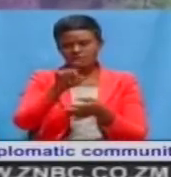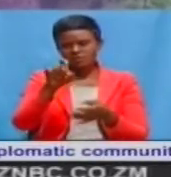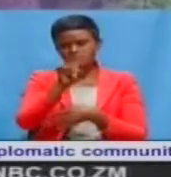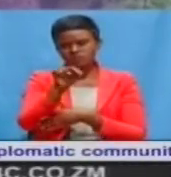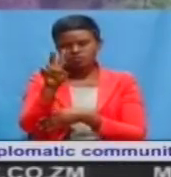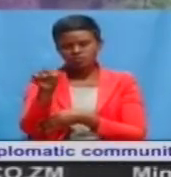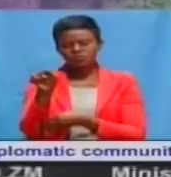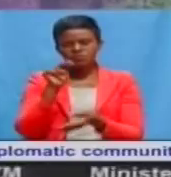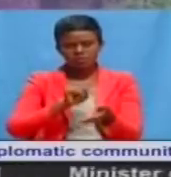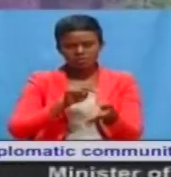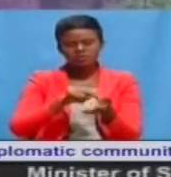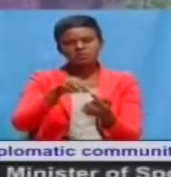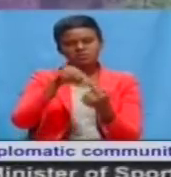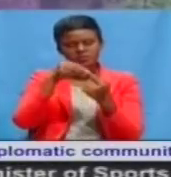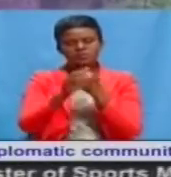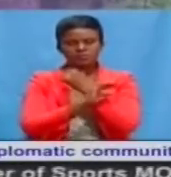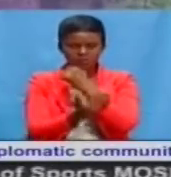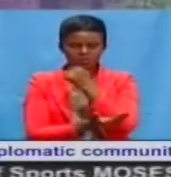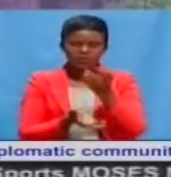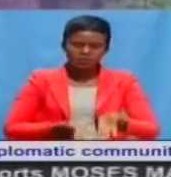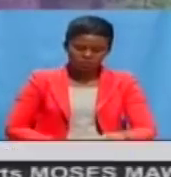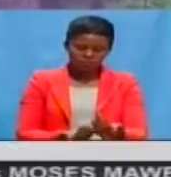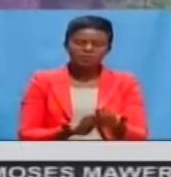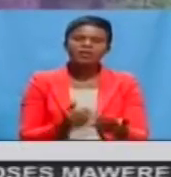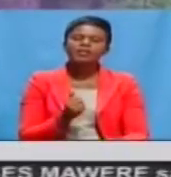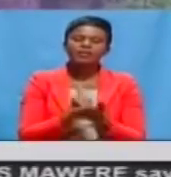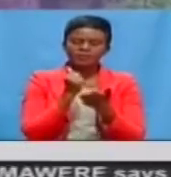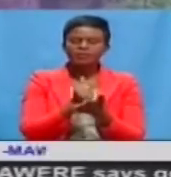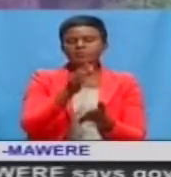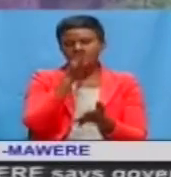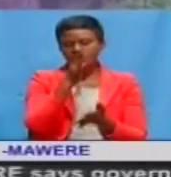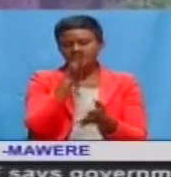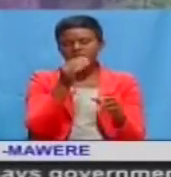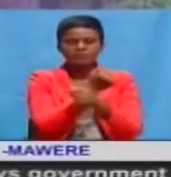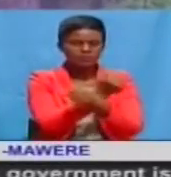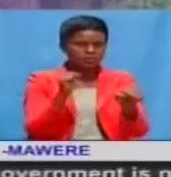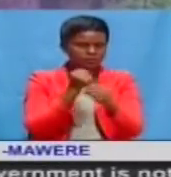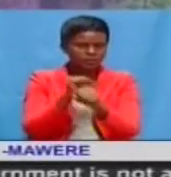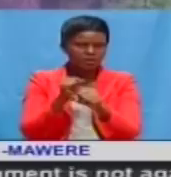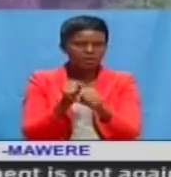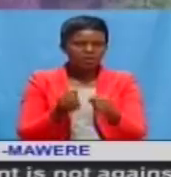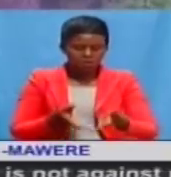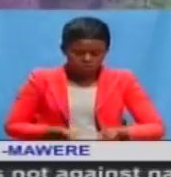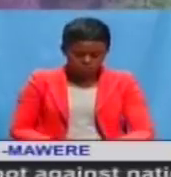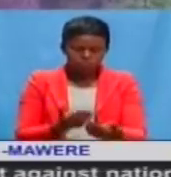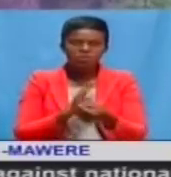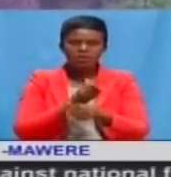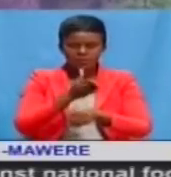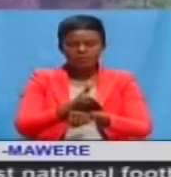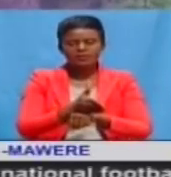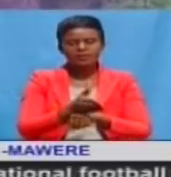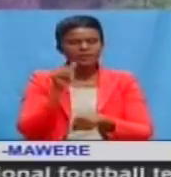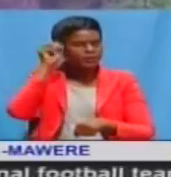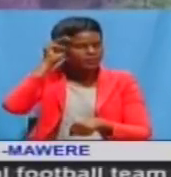5,122 midwives and other health workers to help mothers survive hemorrhage after birth and help babies breathe.